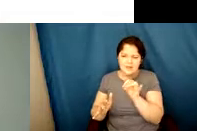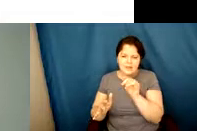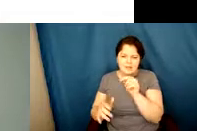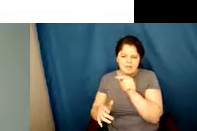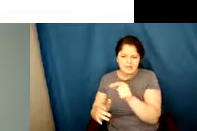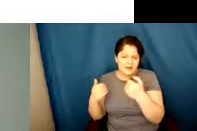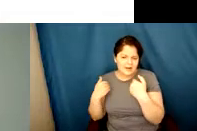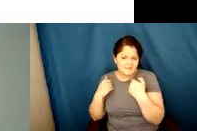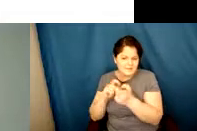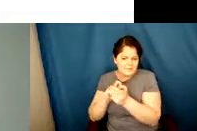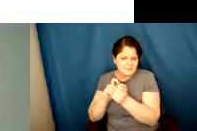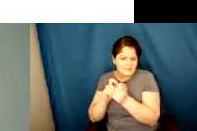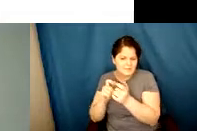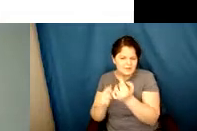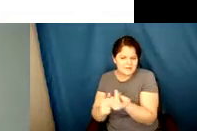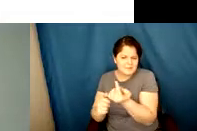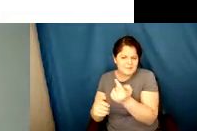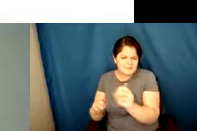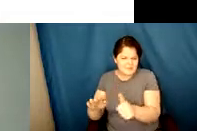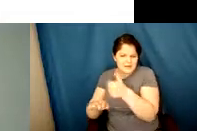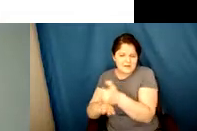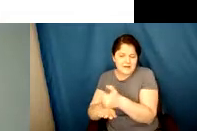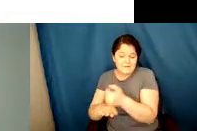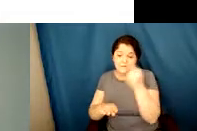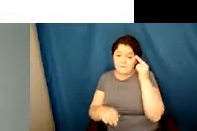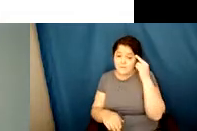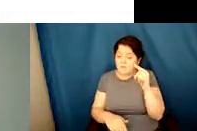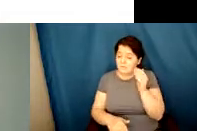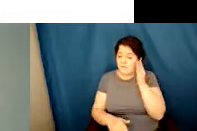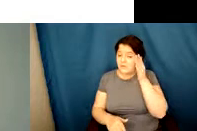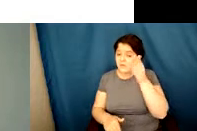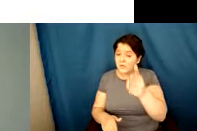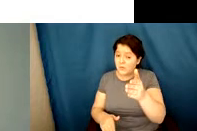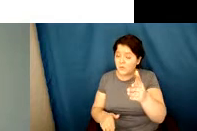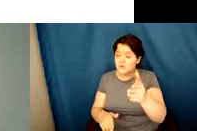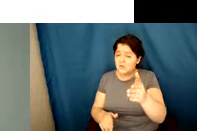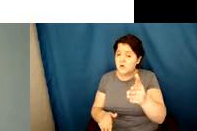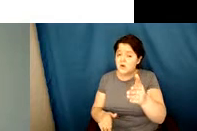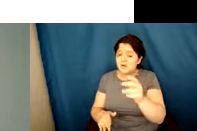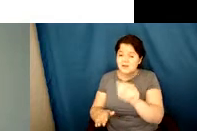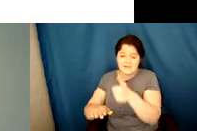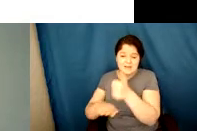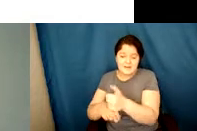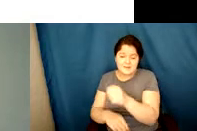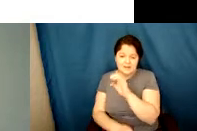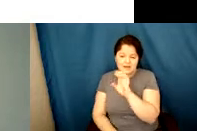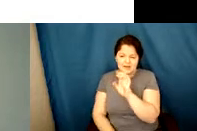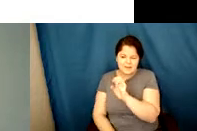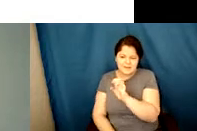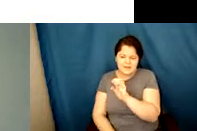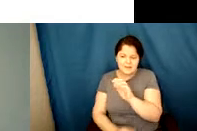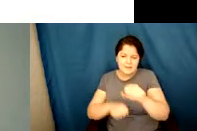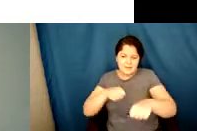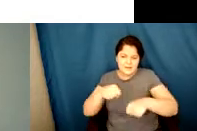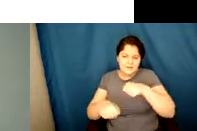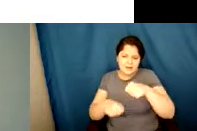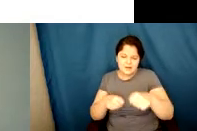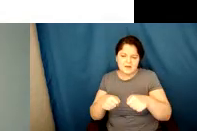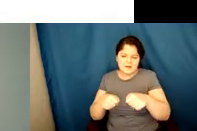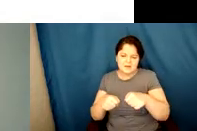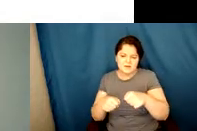for potential in the future charging stations or like e-bike charging stations. I think